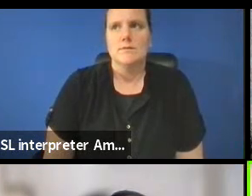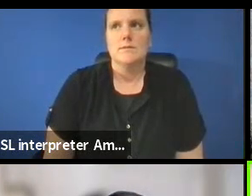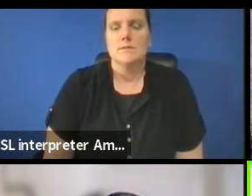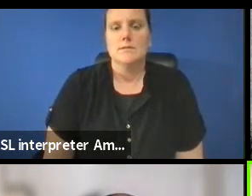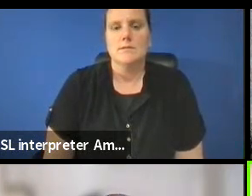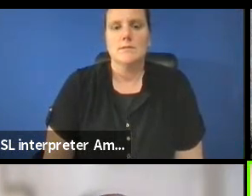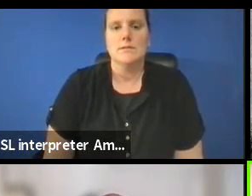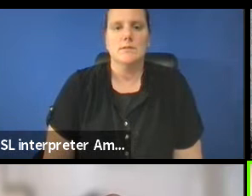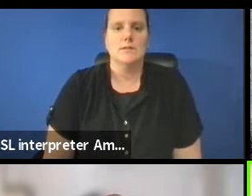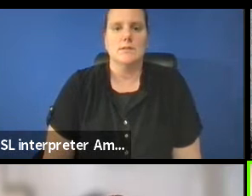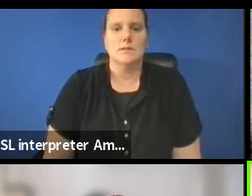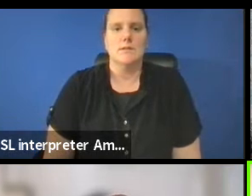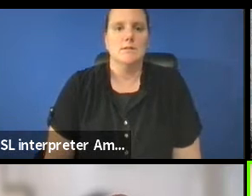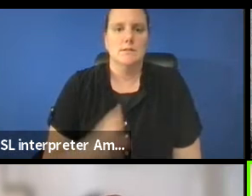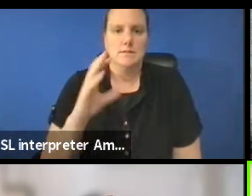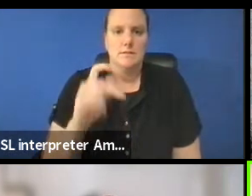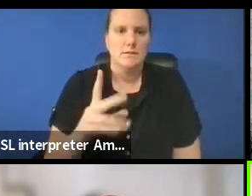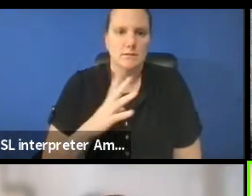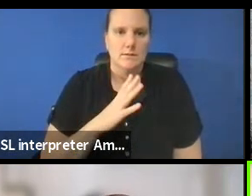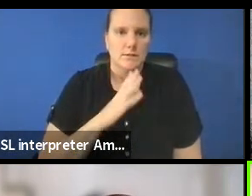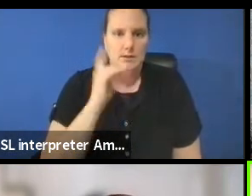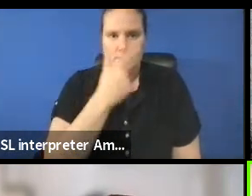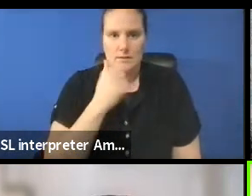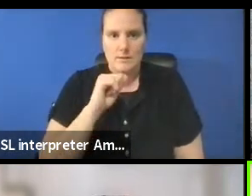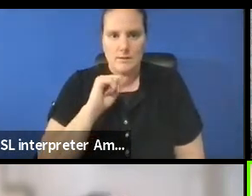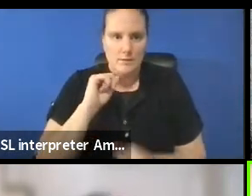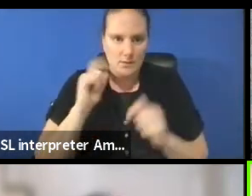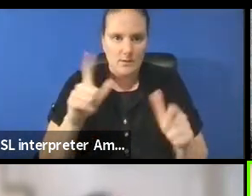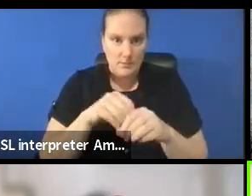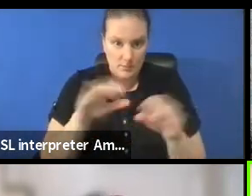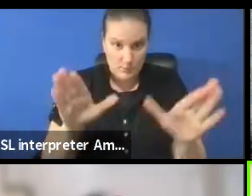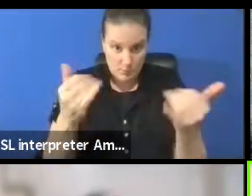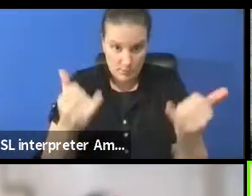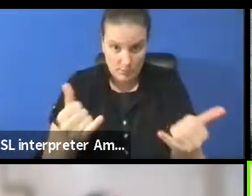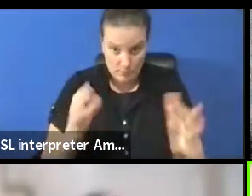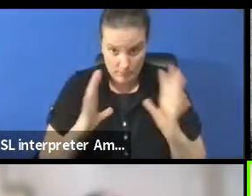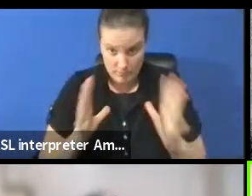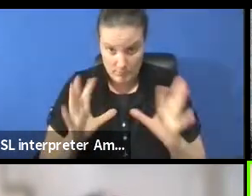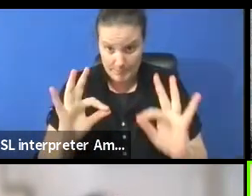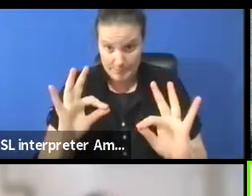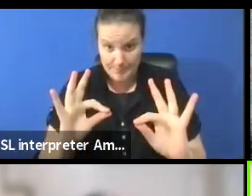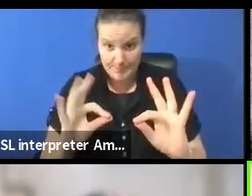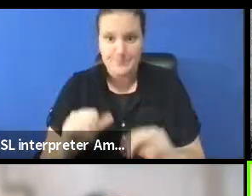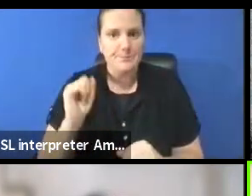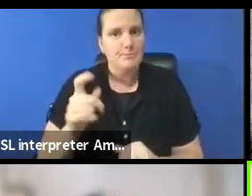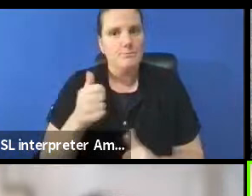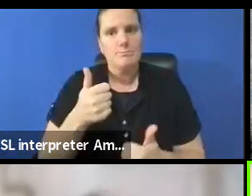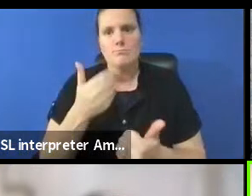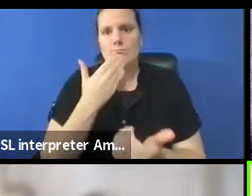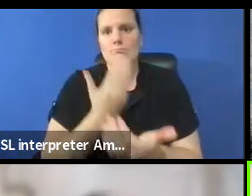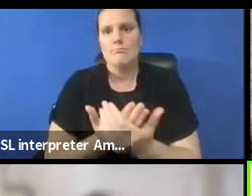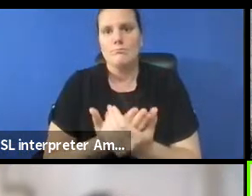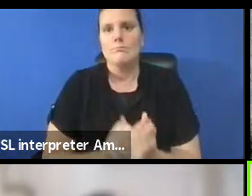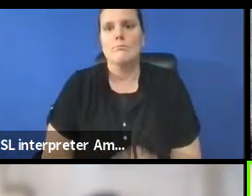So, okay, looks like we have everybody in the room now. Huh? Excellent. So,